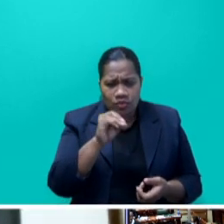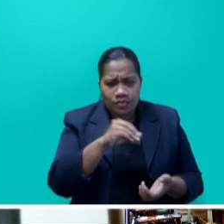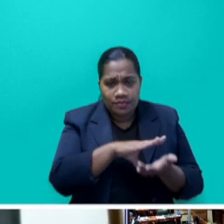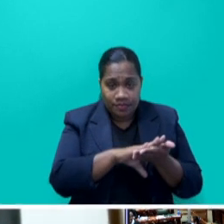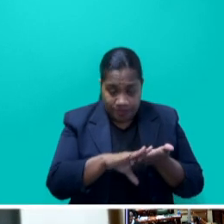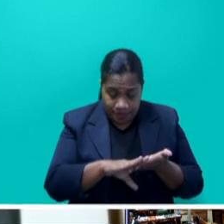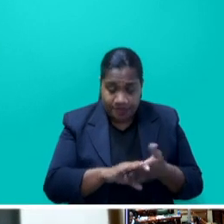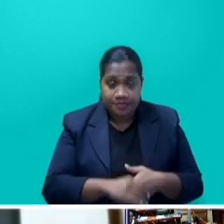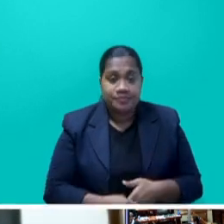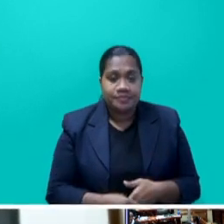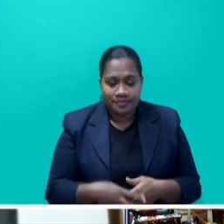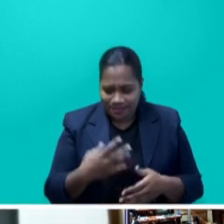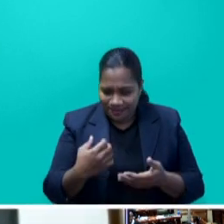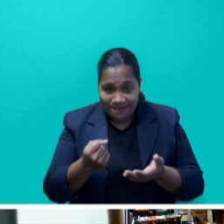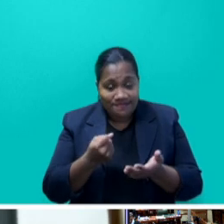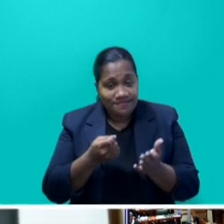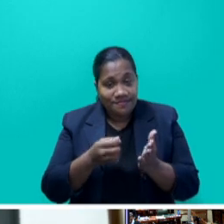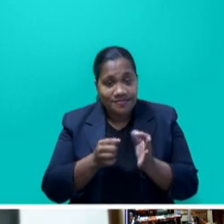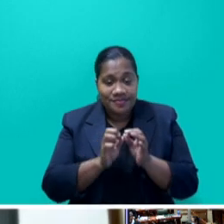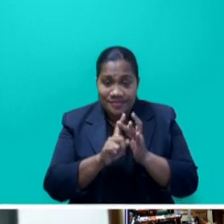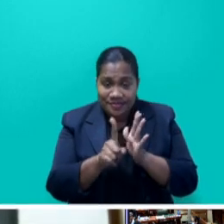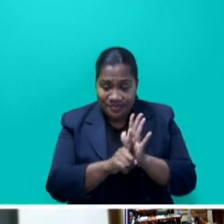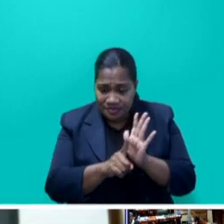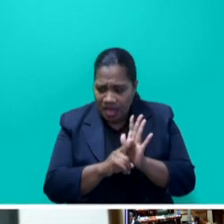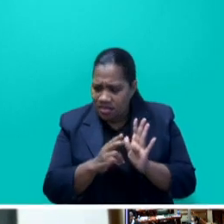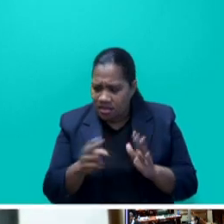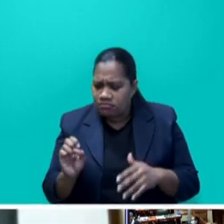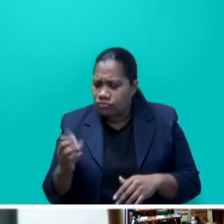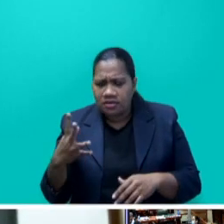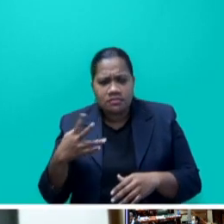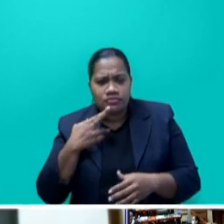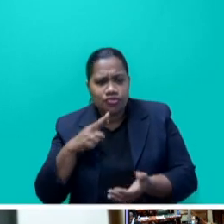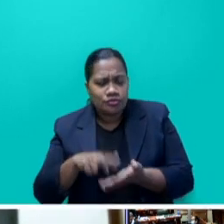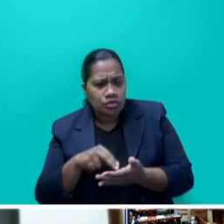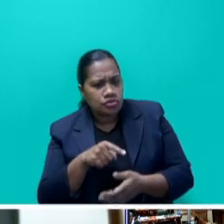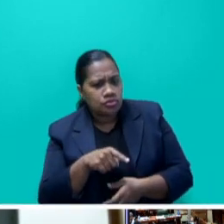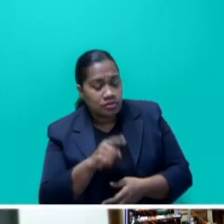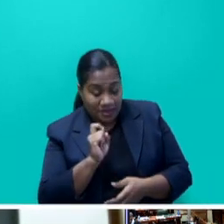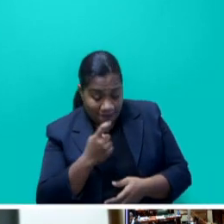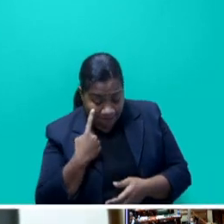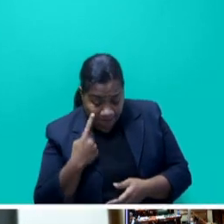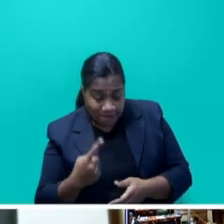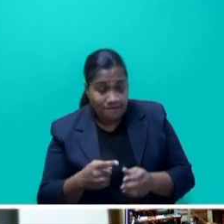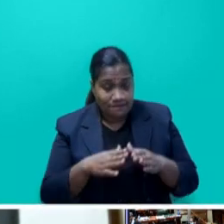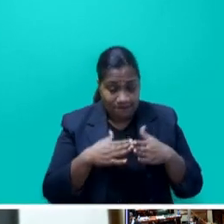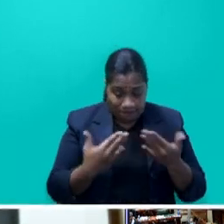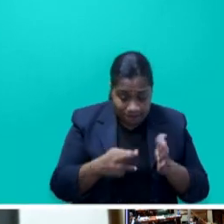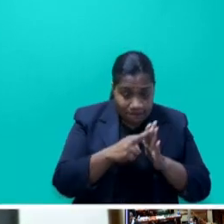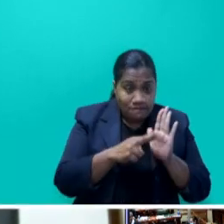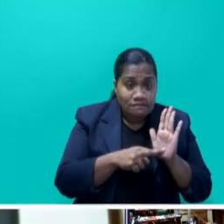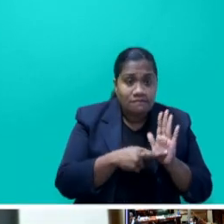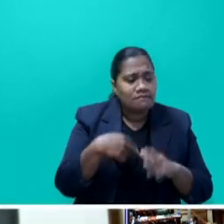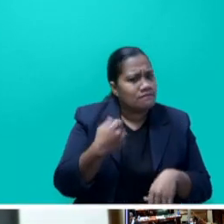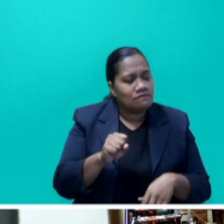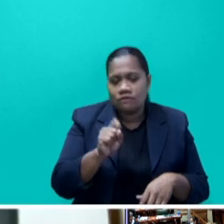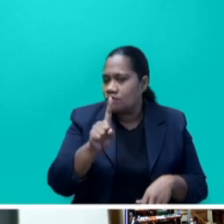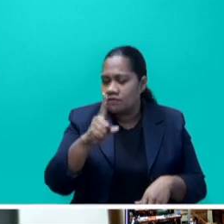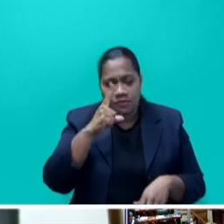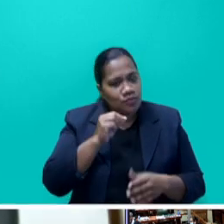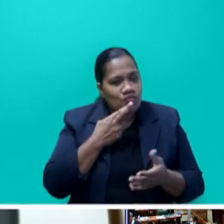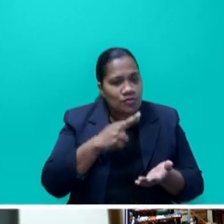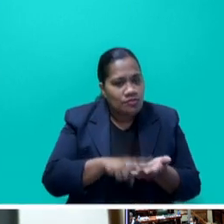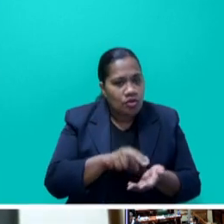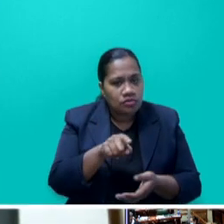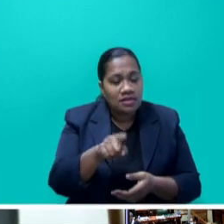outstanding bill and somebody could report you. If you look at the current regulations, nobody can report you unless you have